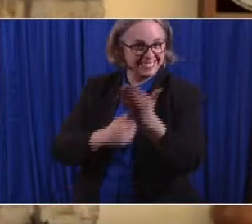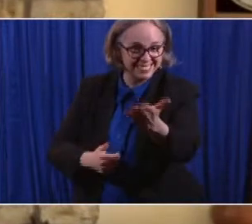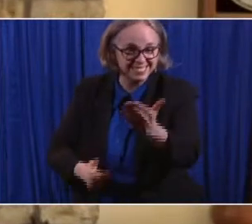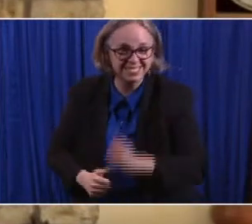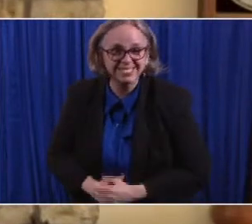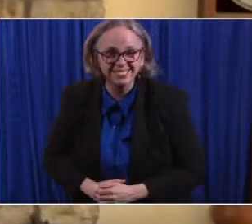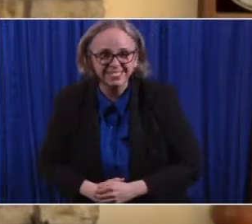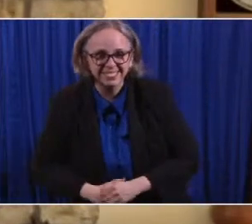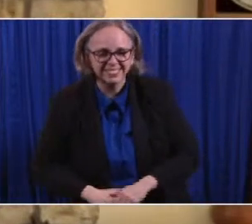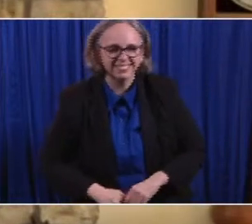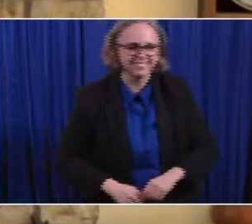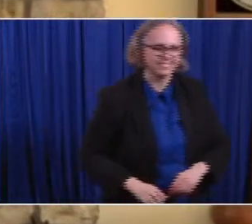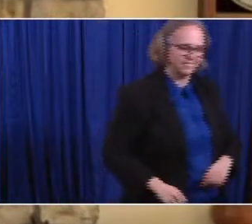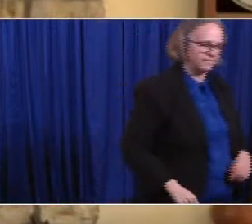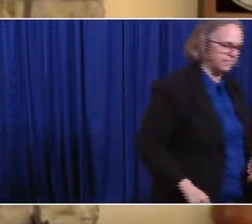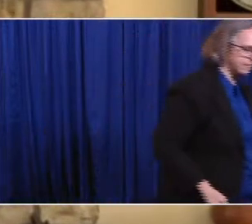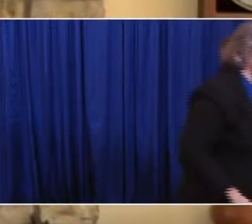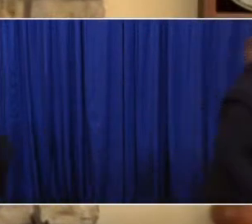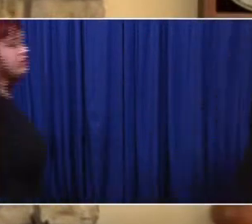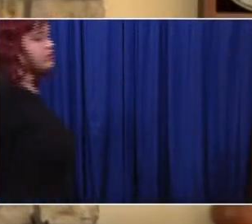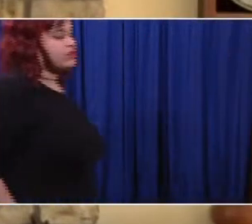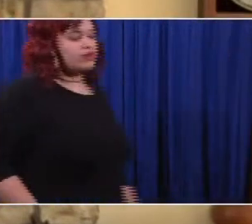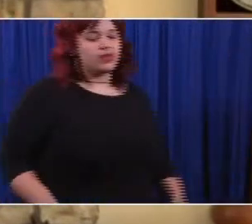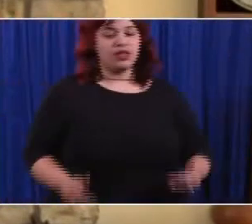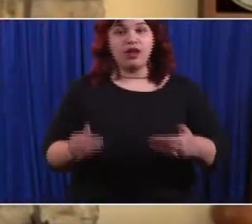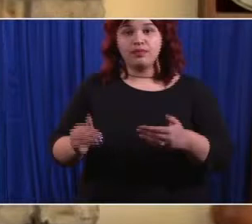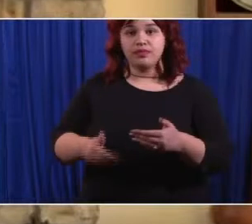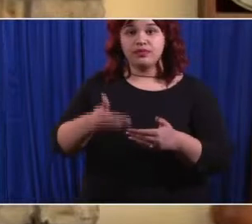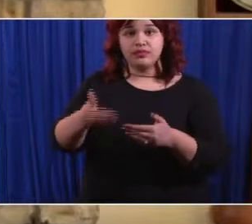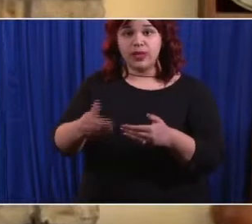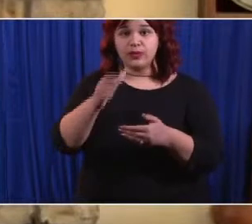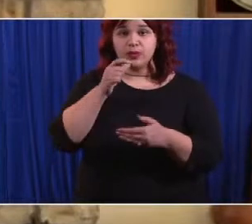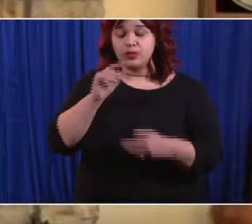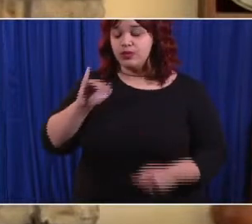Next question is from Justin Dennis at MahoneyMatters.com.